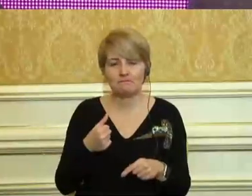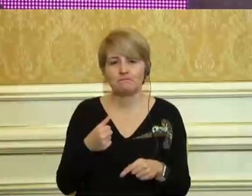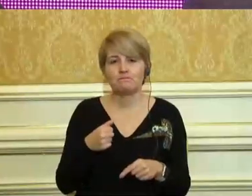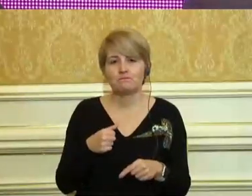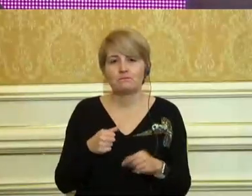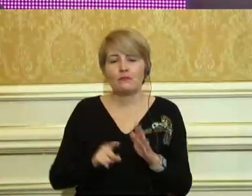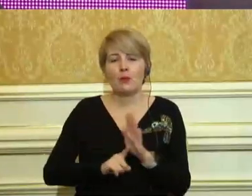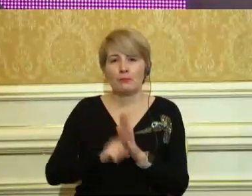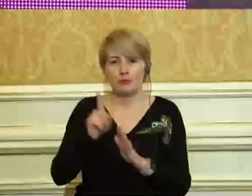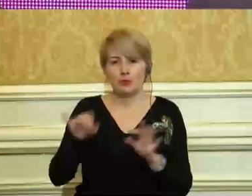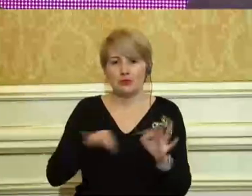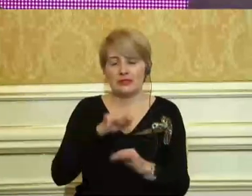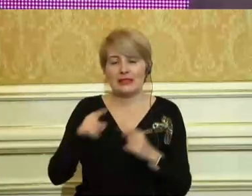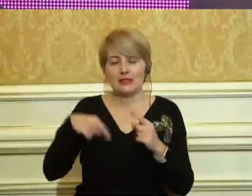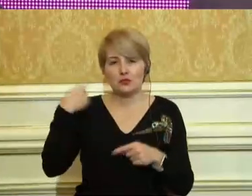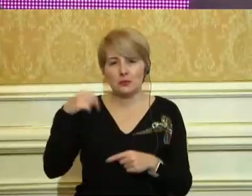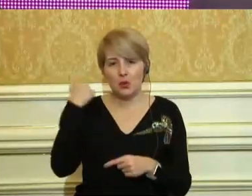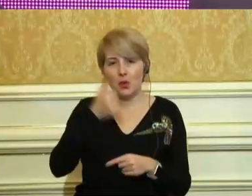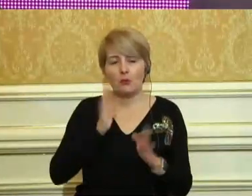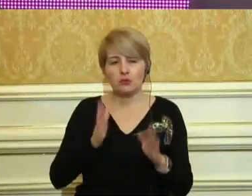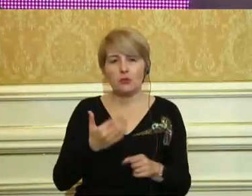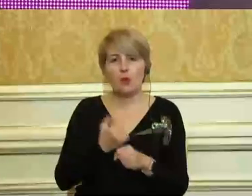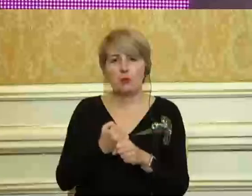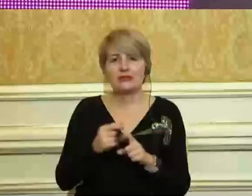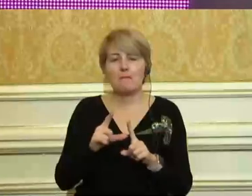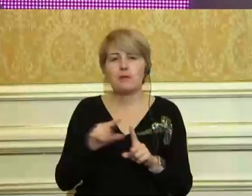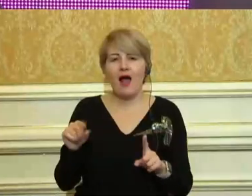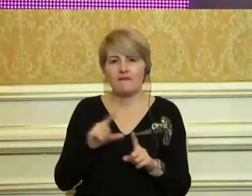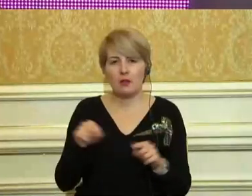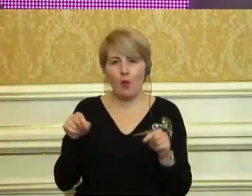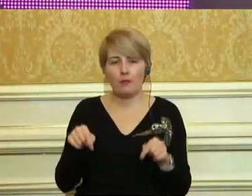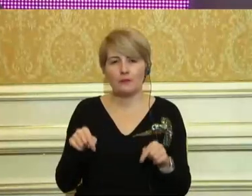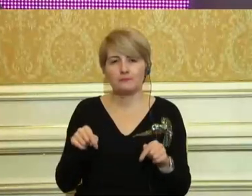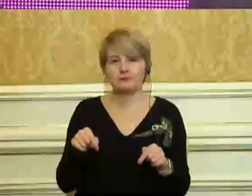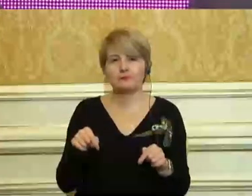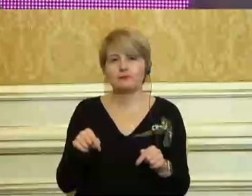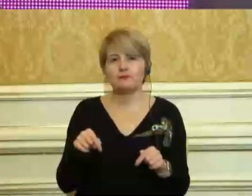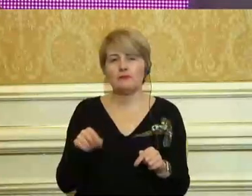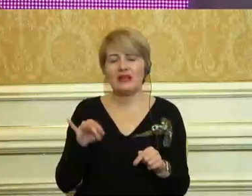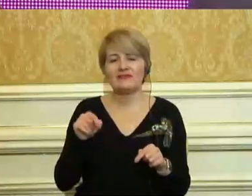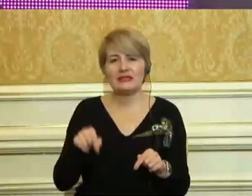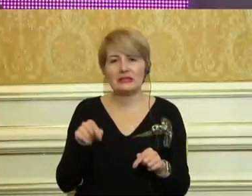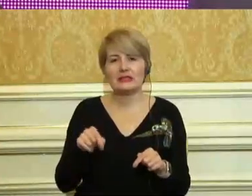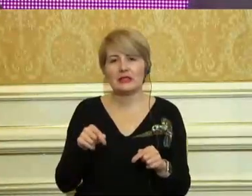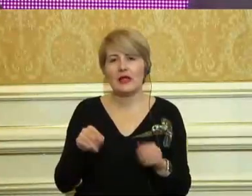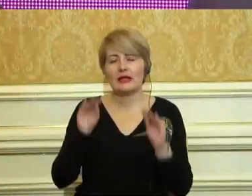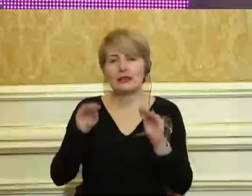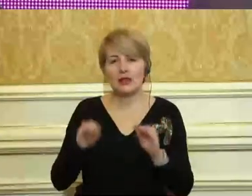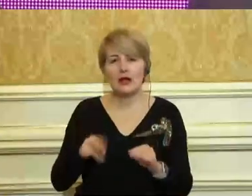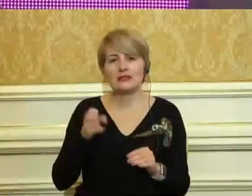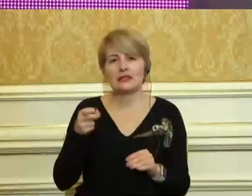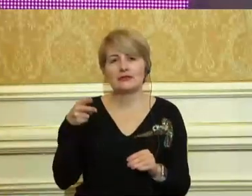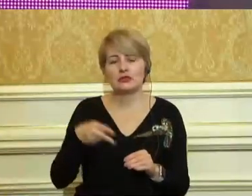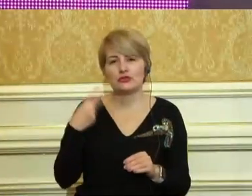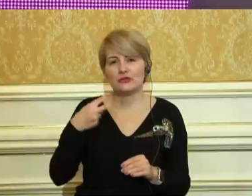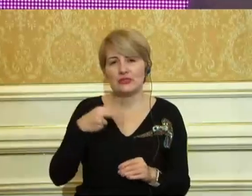So next year we will use as a main rule in the declarations